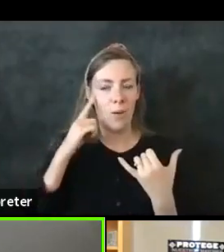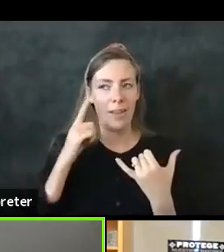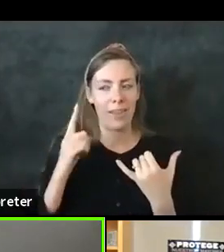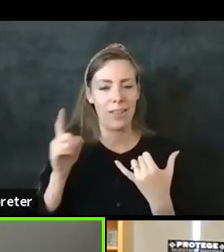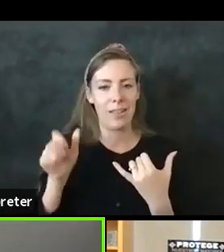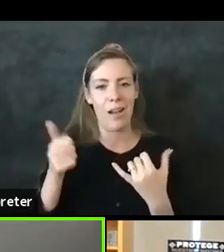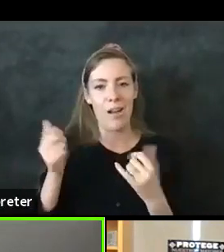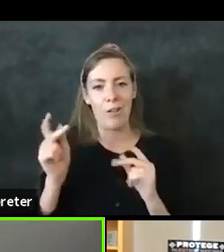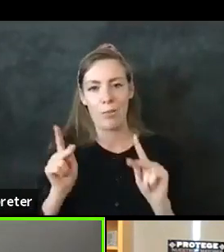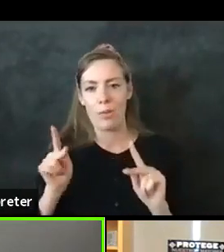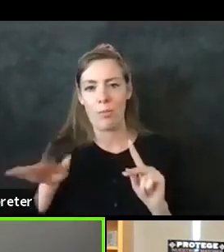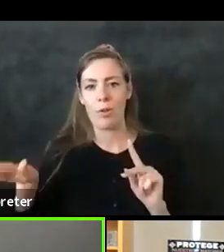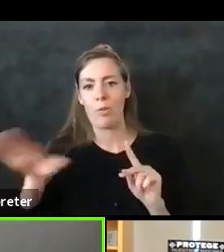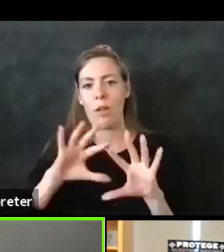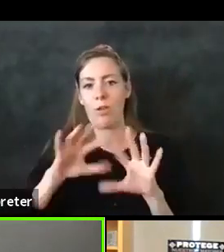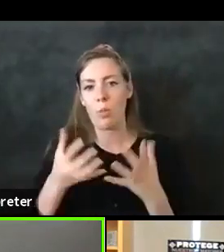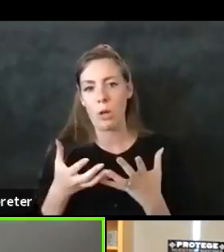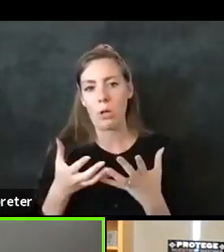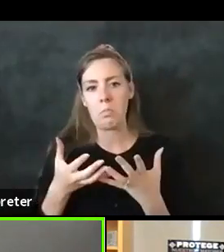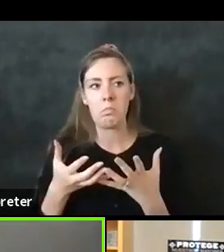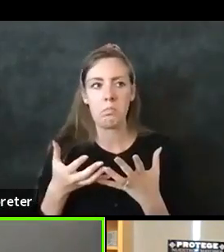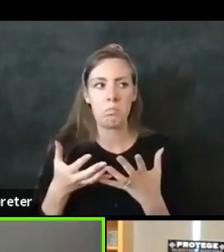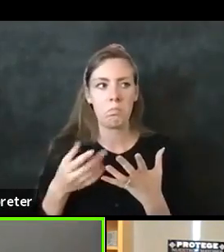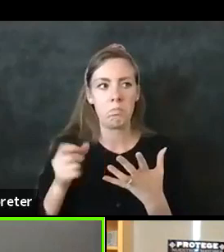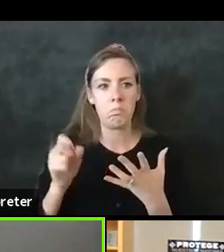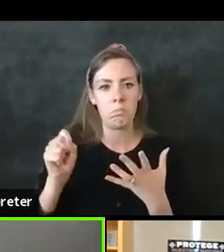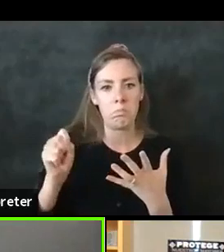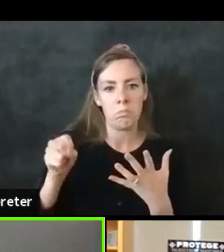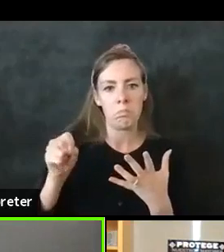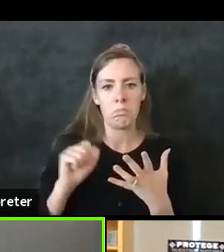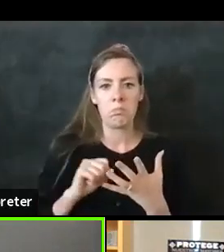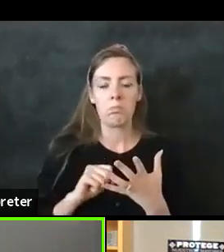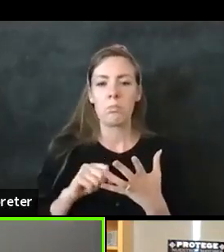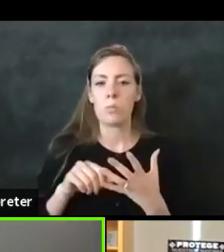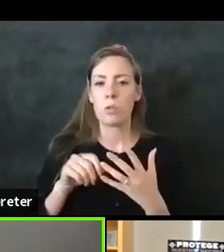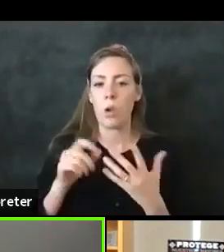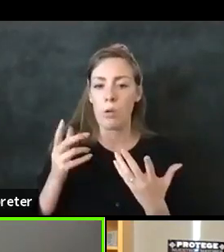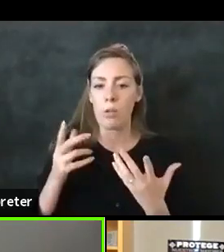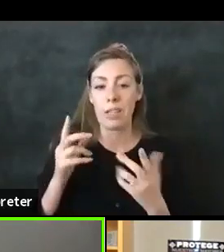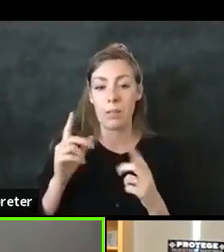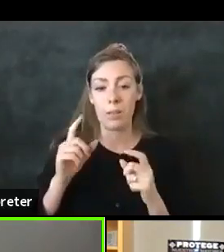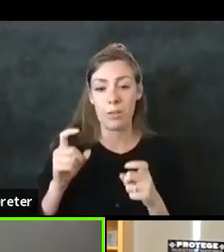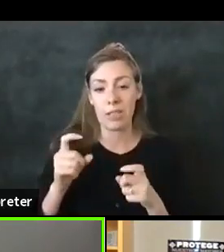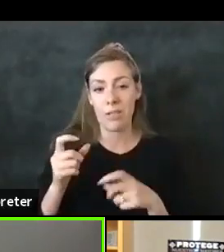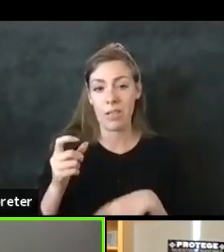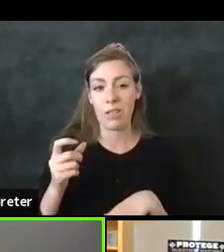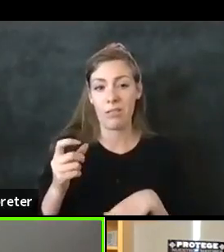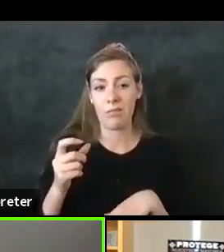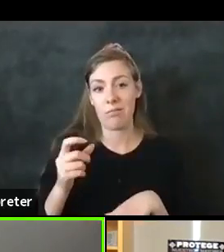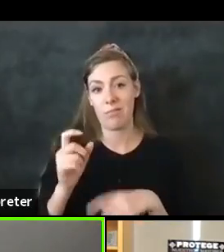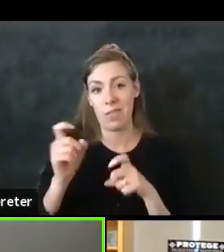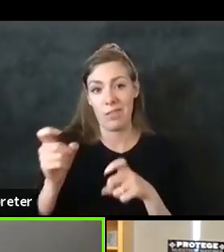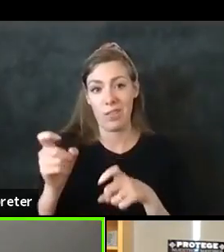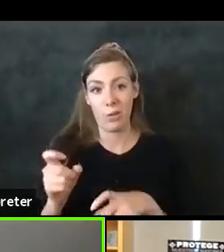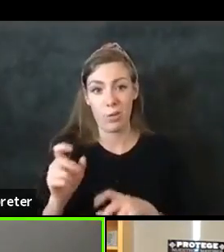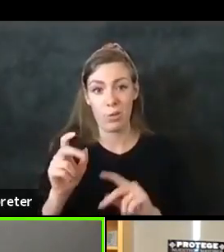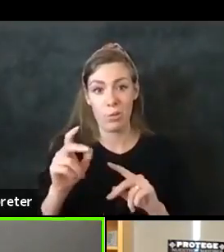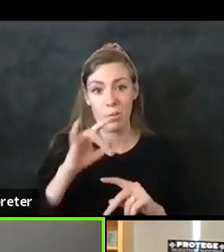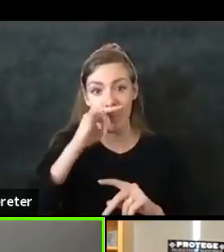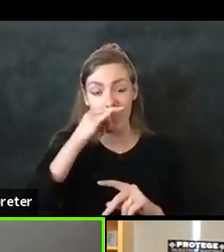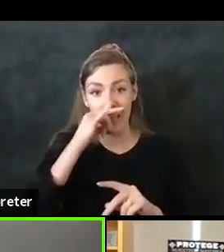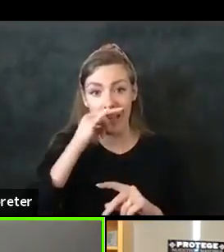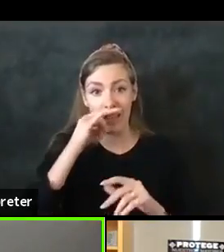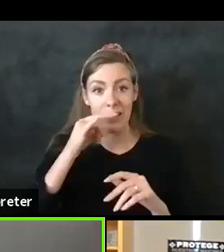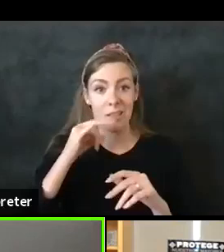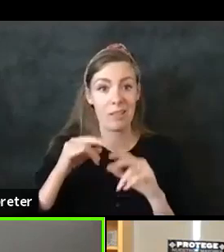people around the world have. So the fact that it was given to 12 to 16-year-olds and has been shown to be